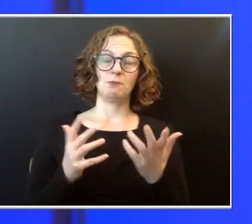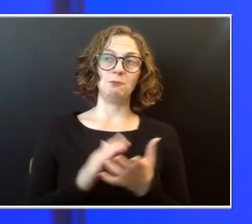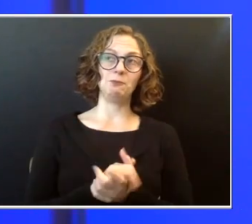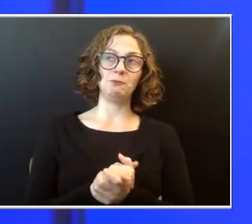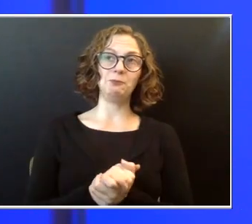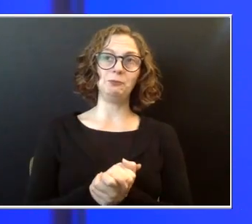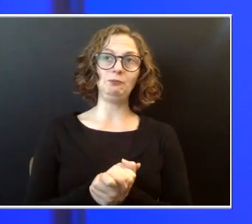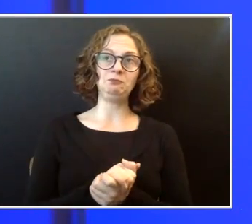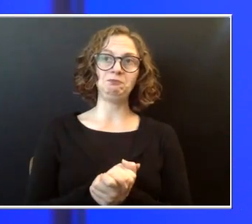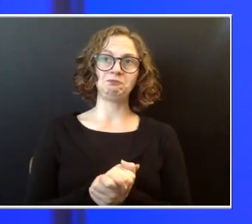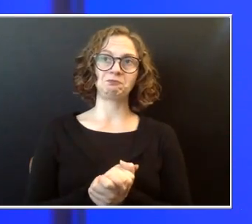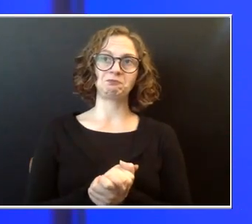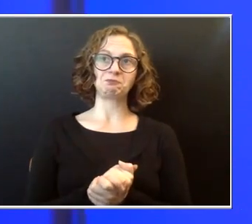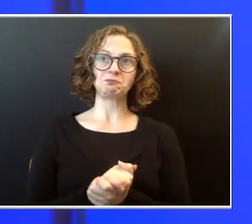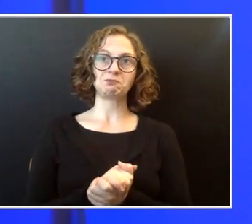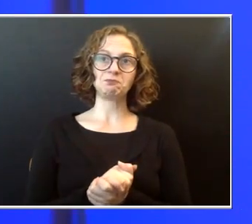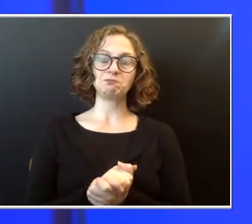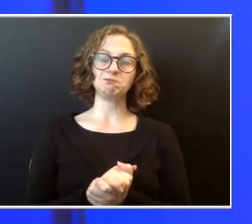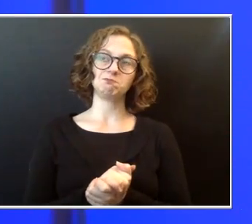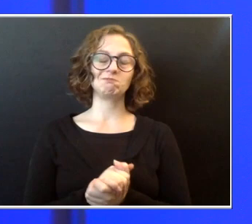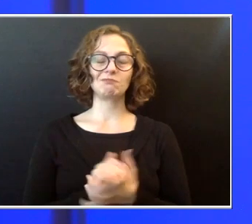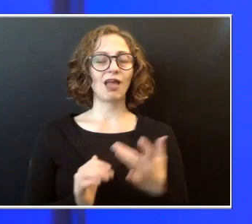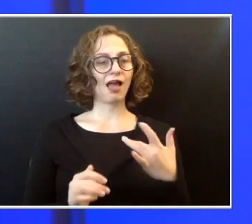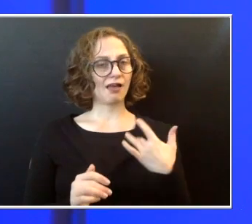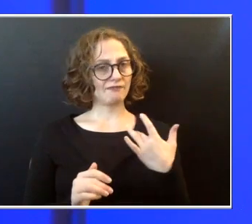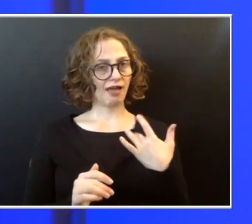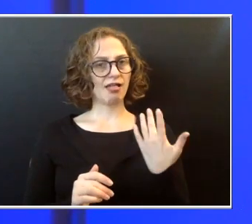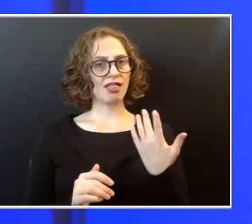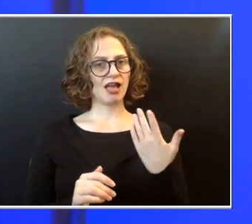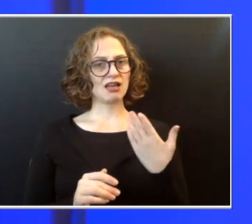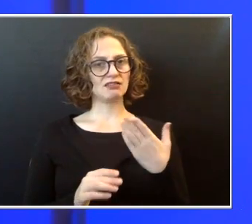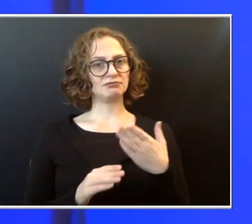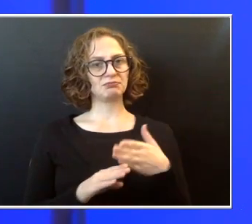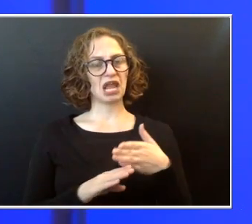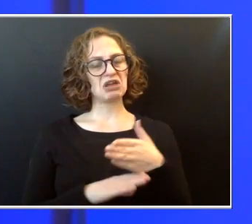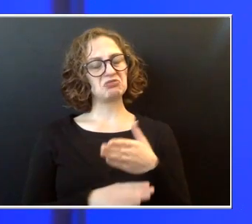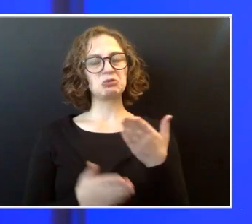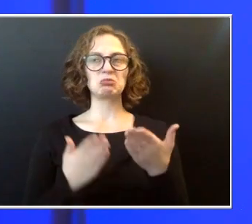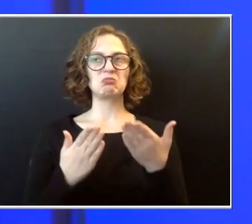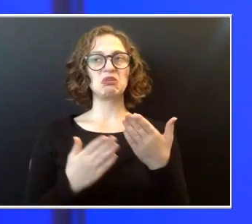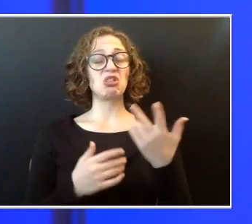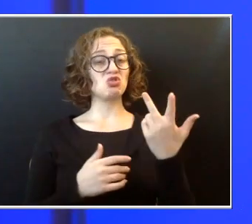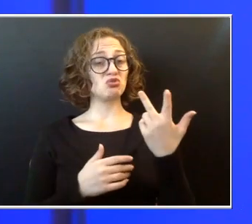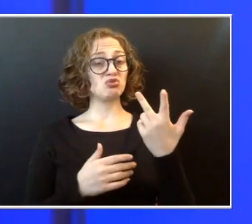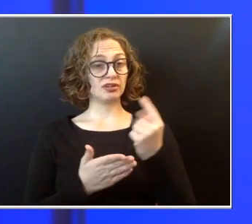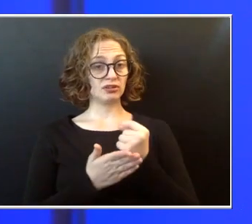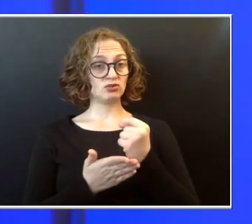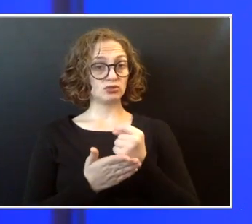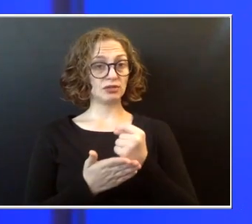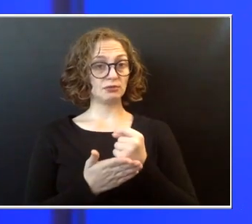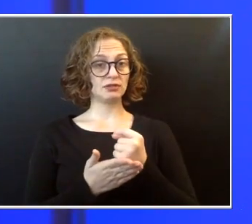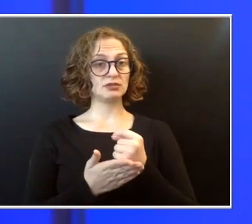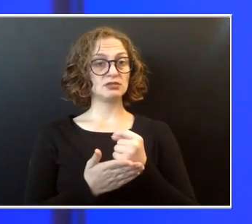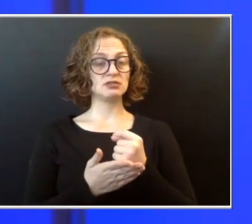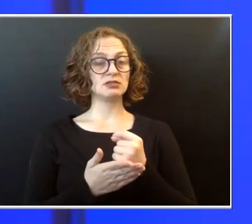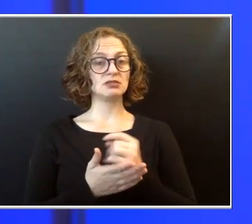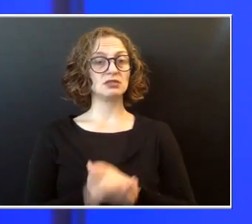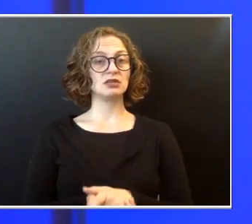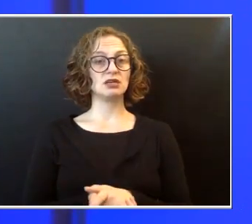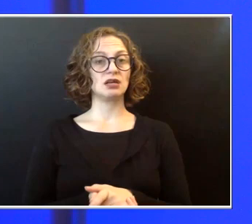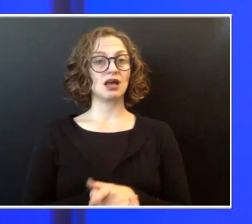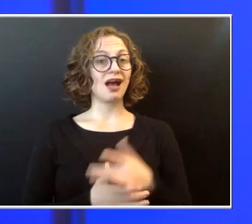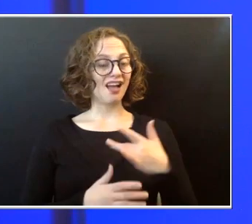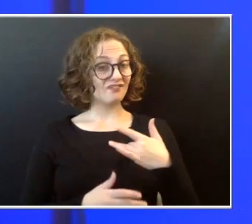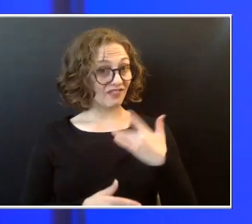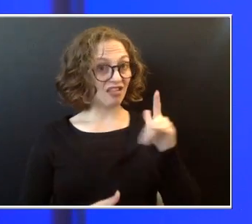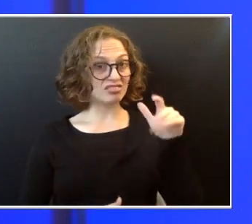felt that after probably three of these treatments, I felt my lump shrink, but